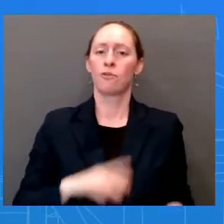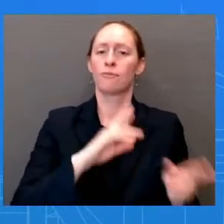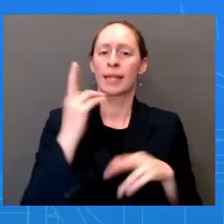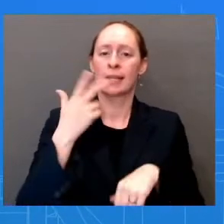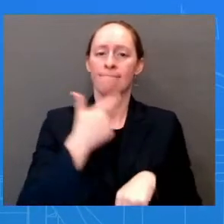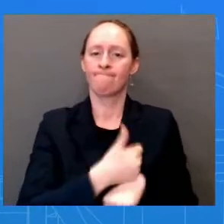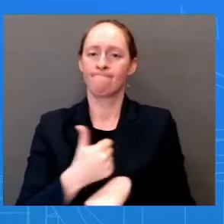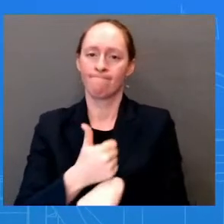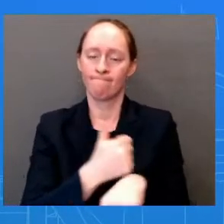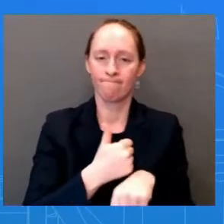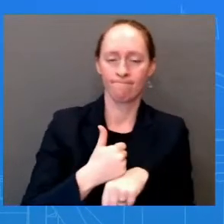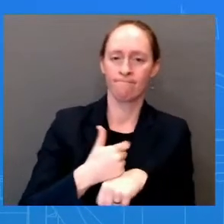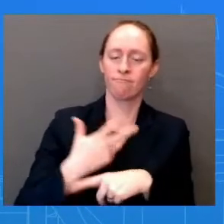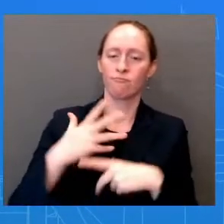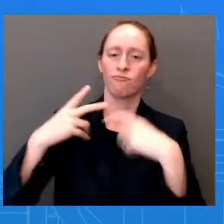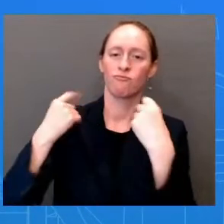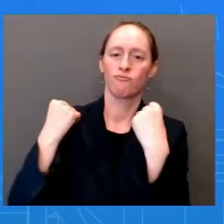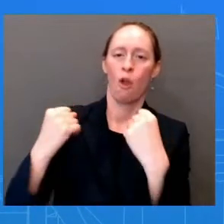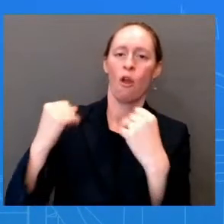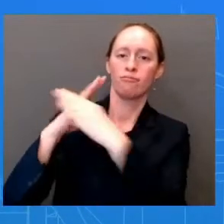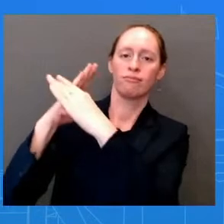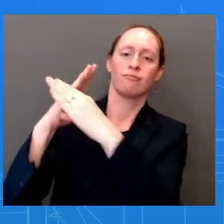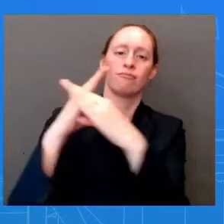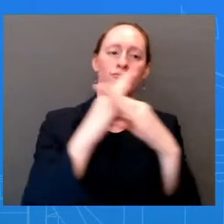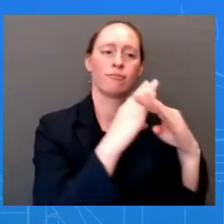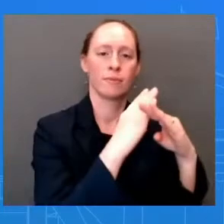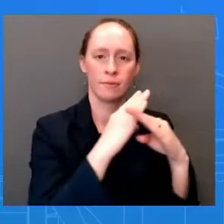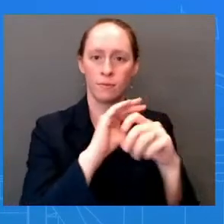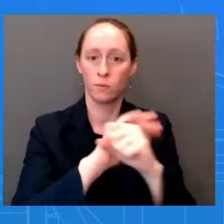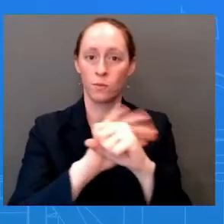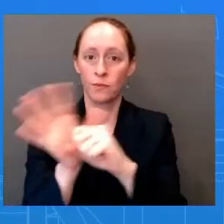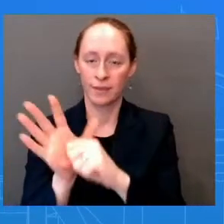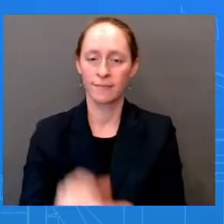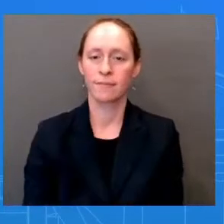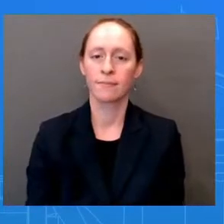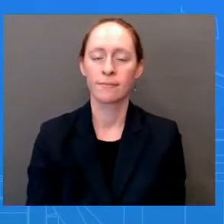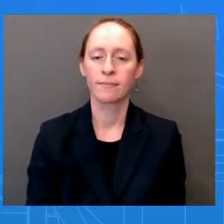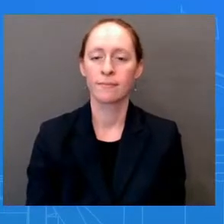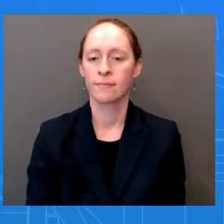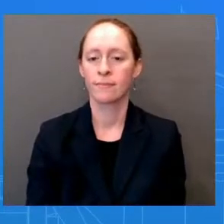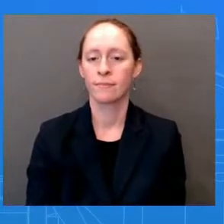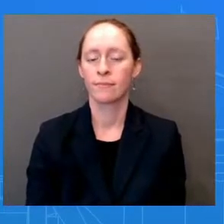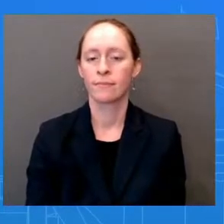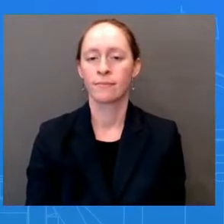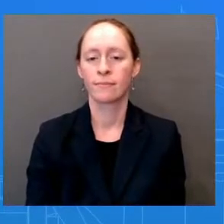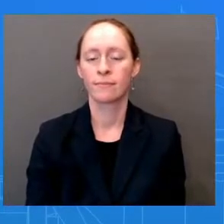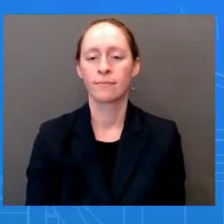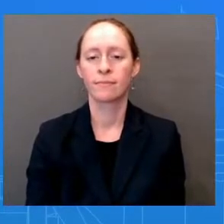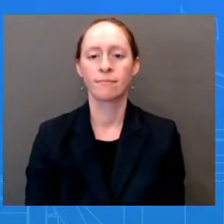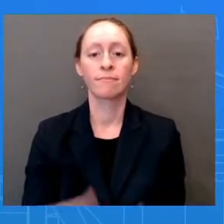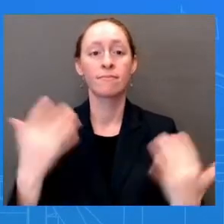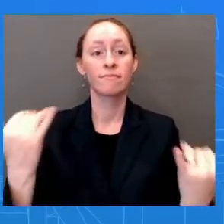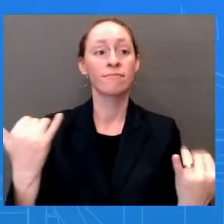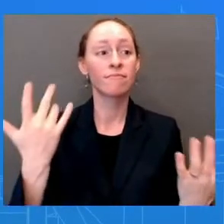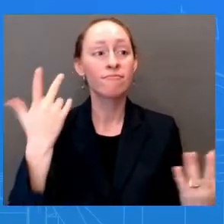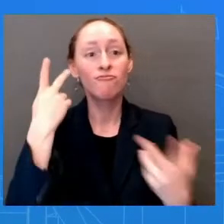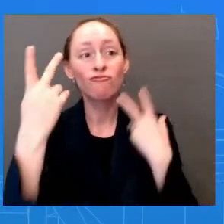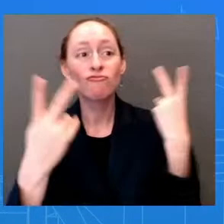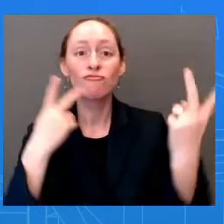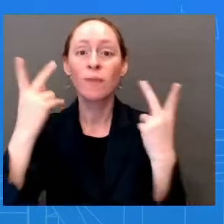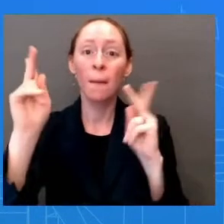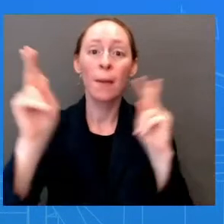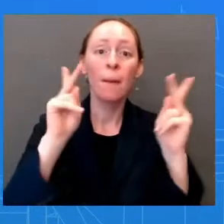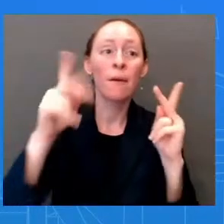real-world vaccine efficacy. If you look at the recent data that has now been coming out from the companies as well